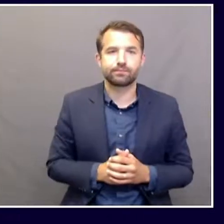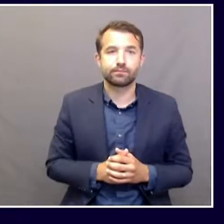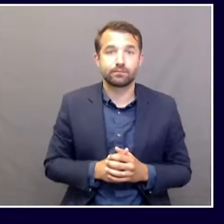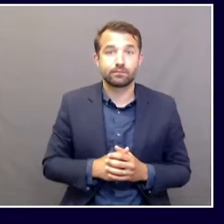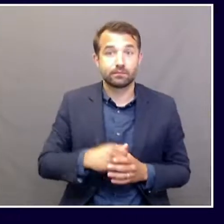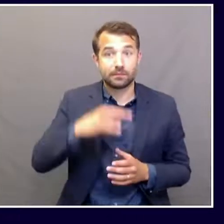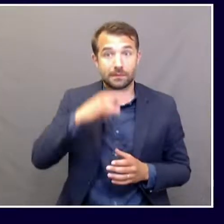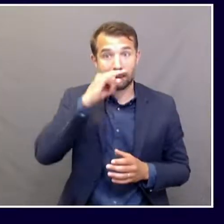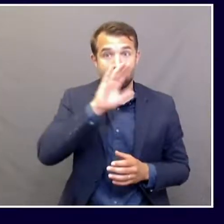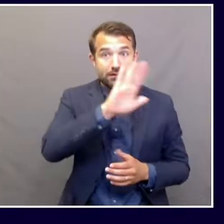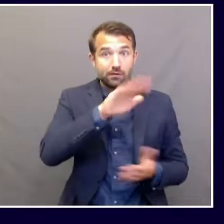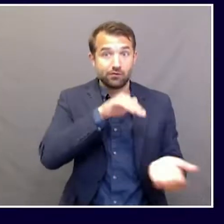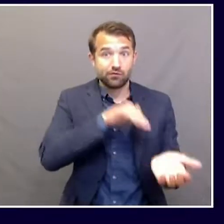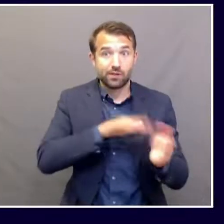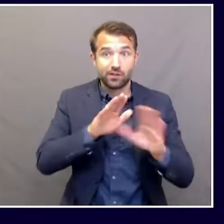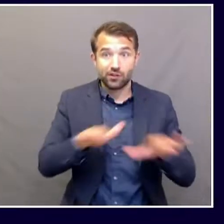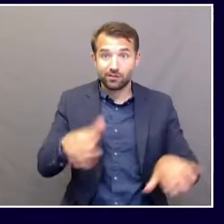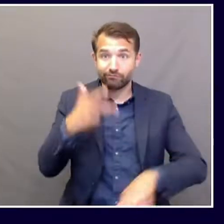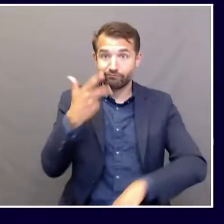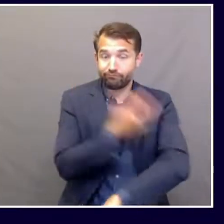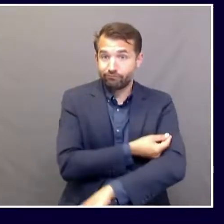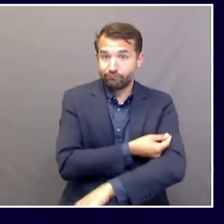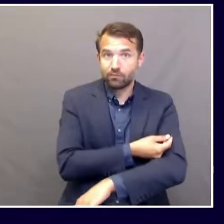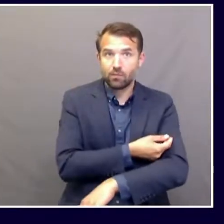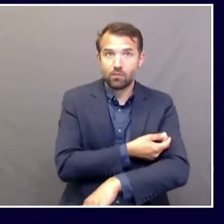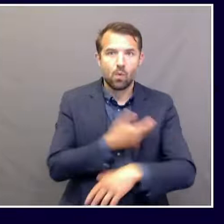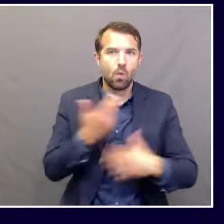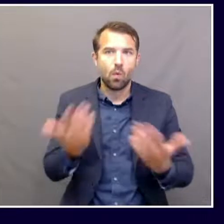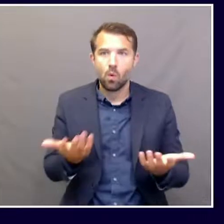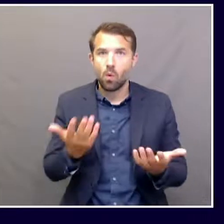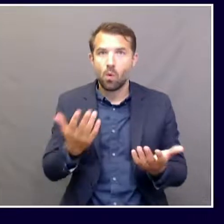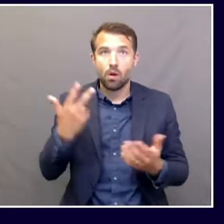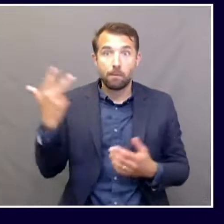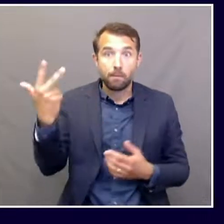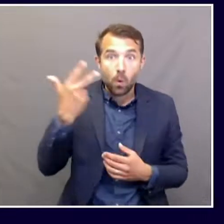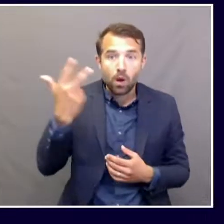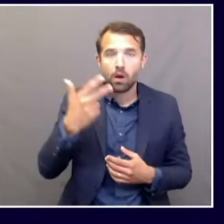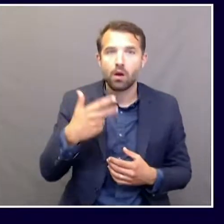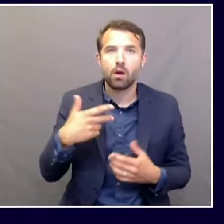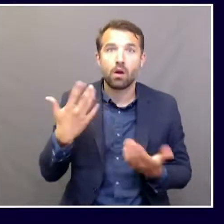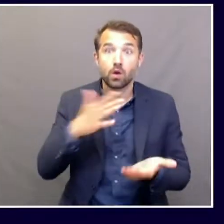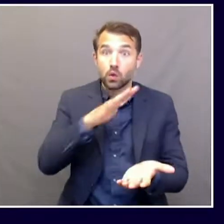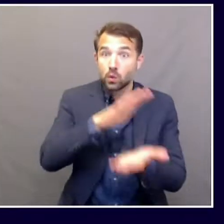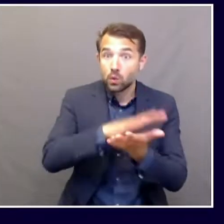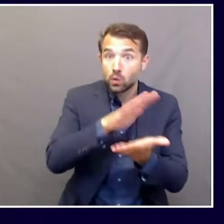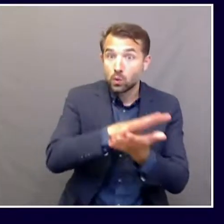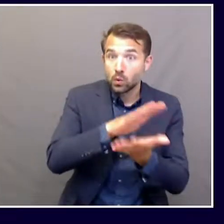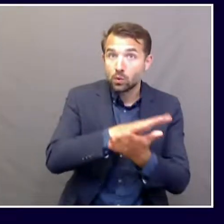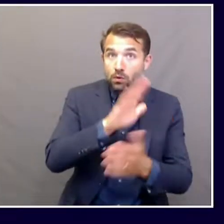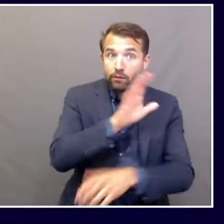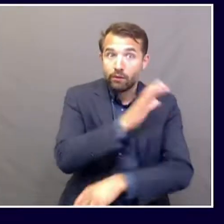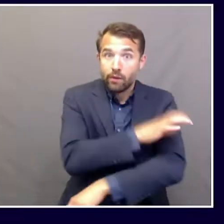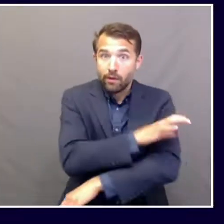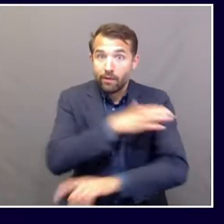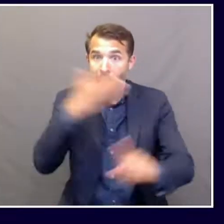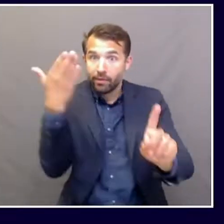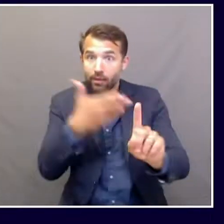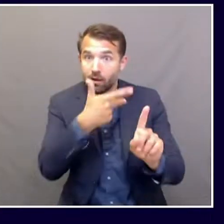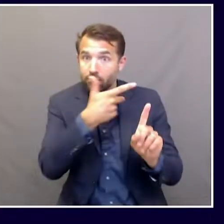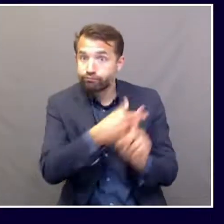Are you going to be doing outreach? Is it going to be things in schools? What's the plan? Do you have a